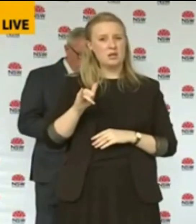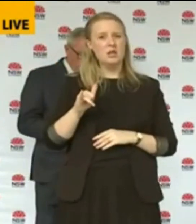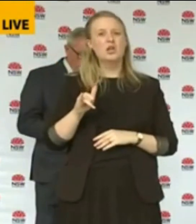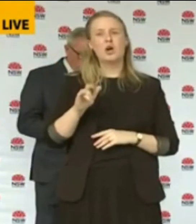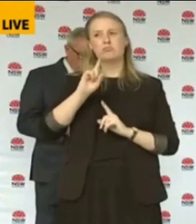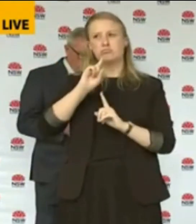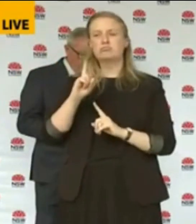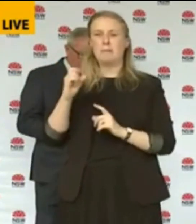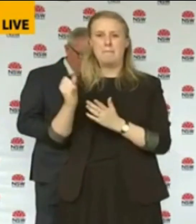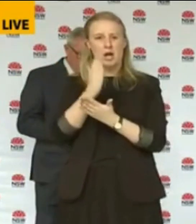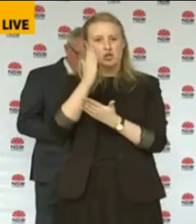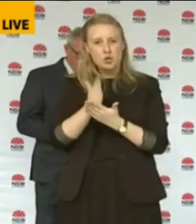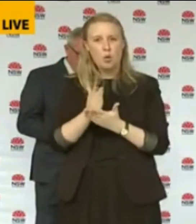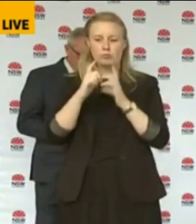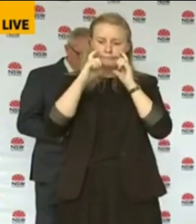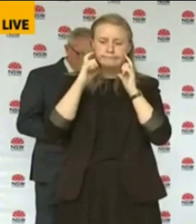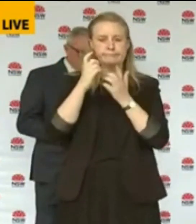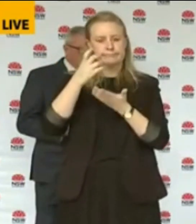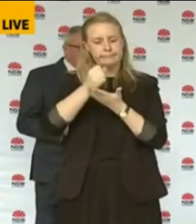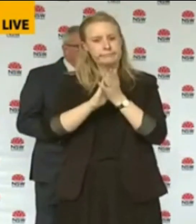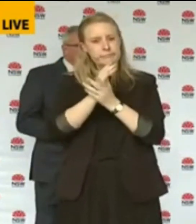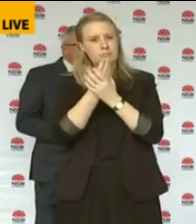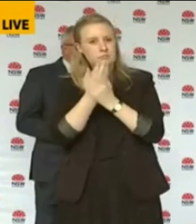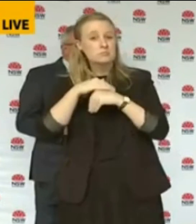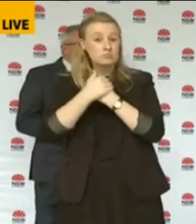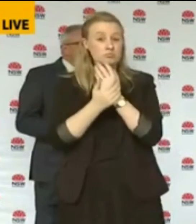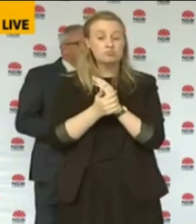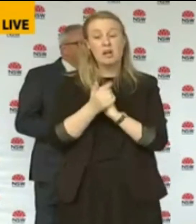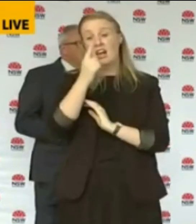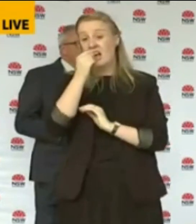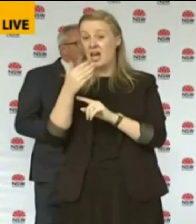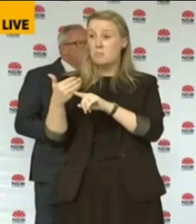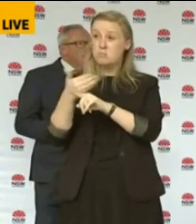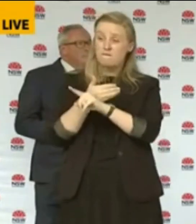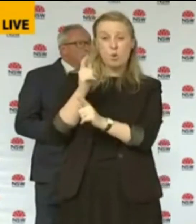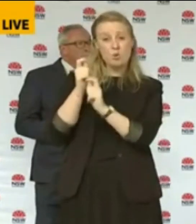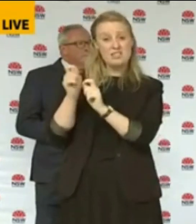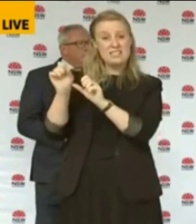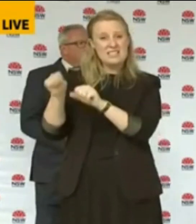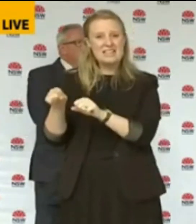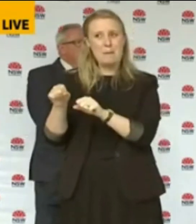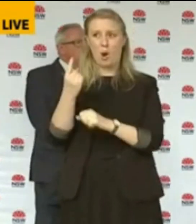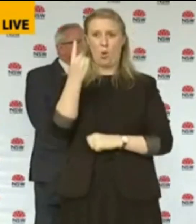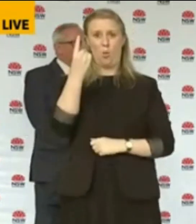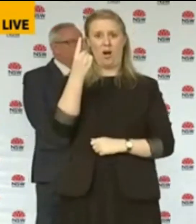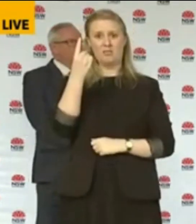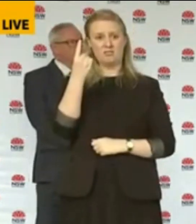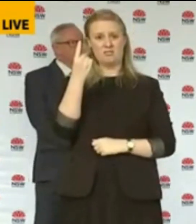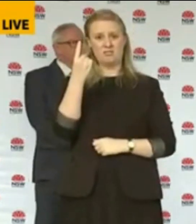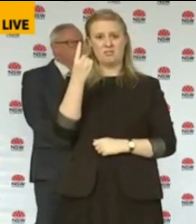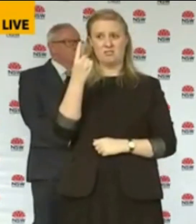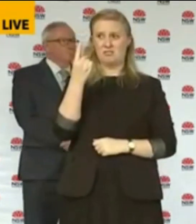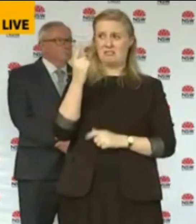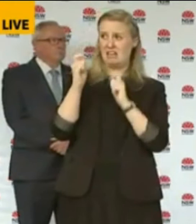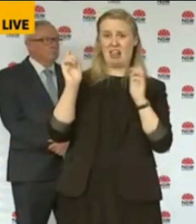pre-flight testing as another adjunct, but you need a sort of multiple barrier approach, and ultimately it's about